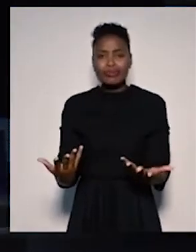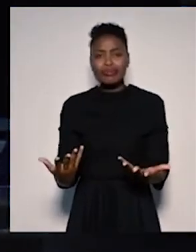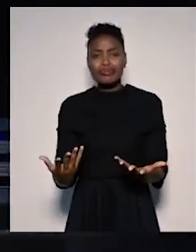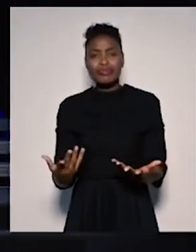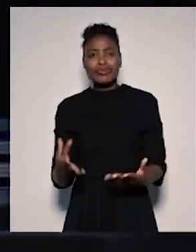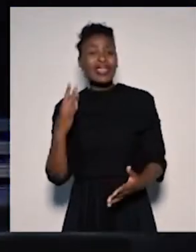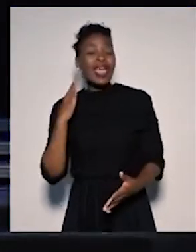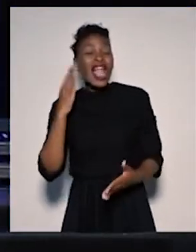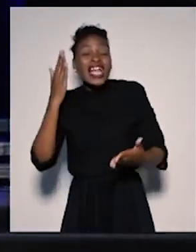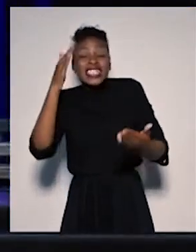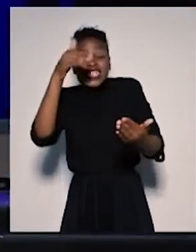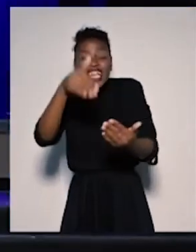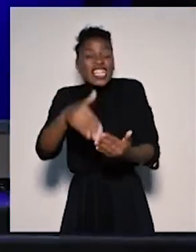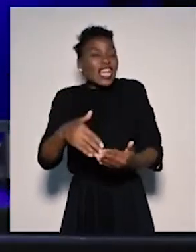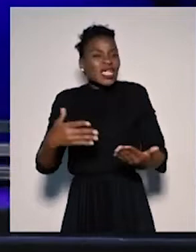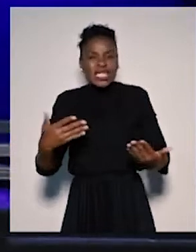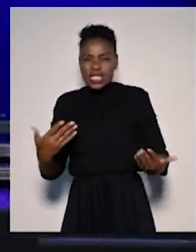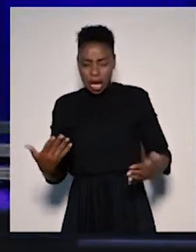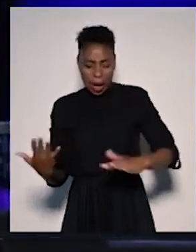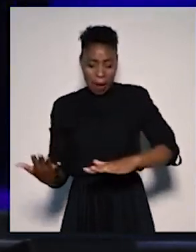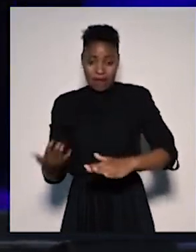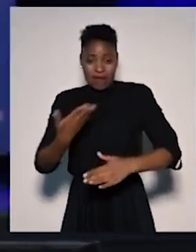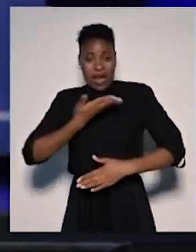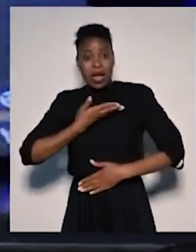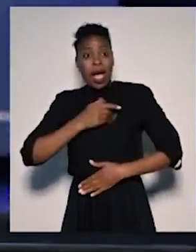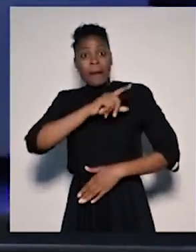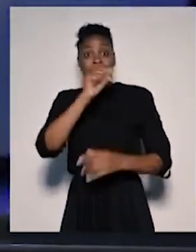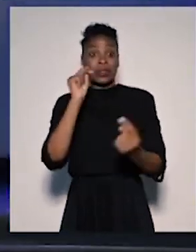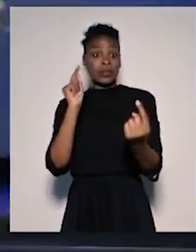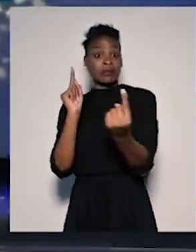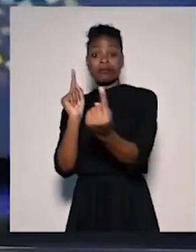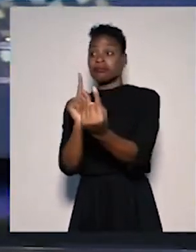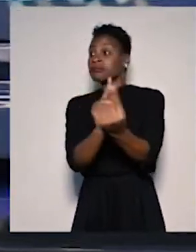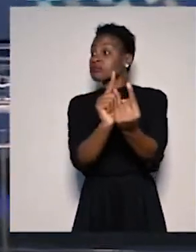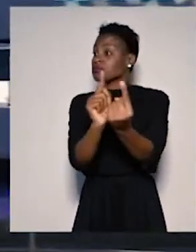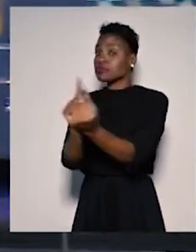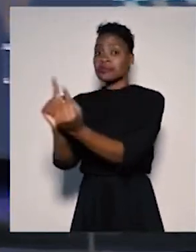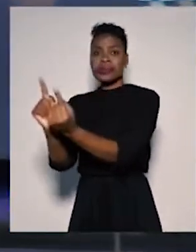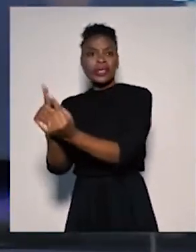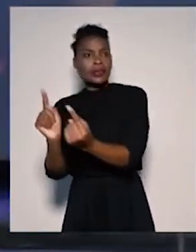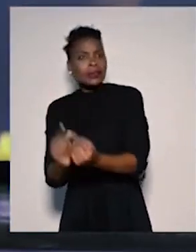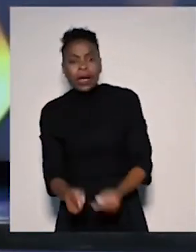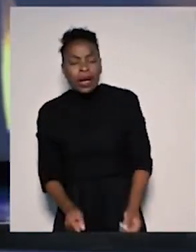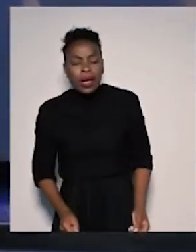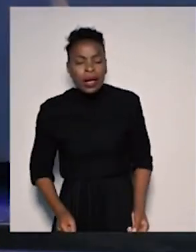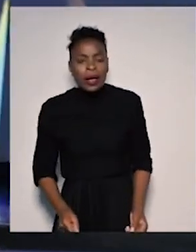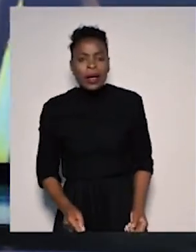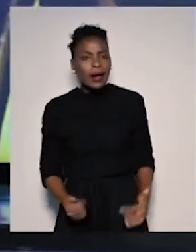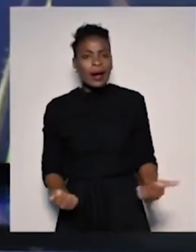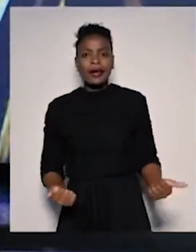Who at the death of their father will meet there, all of them, and find out for the first time that they are siblings.